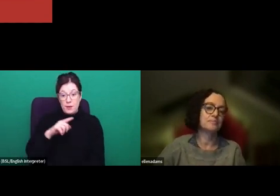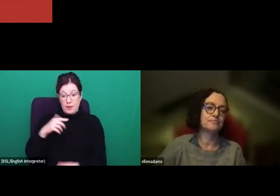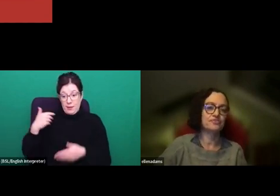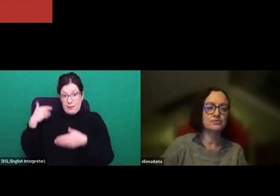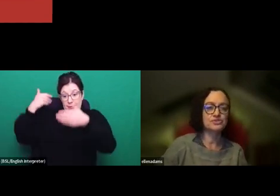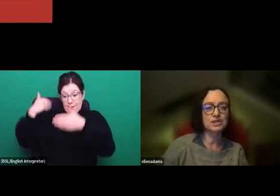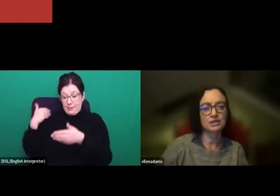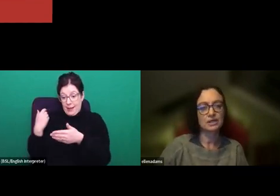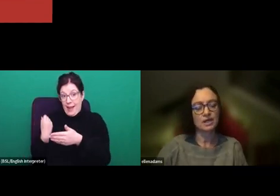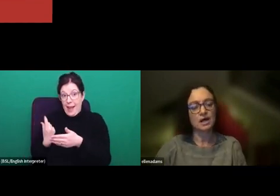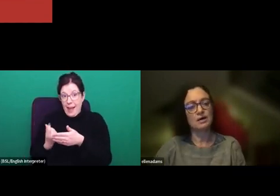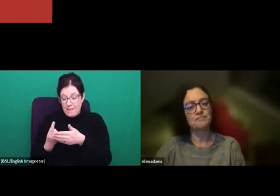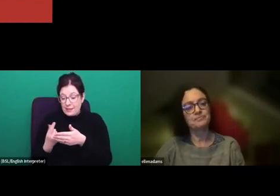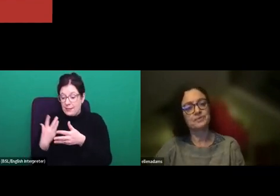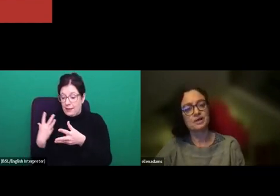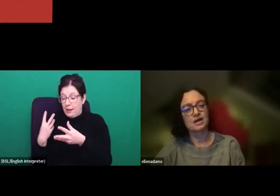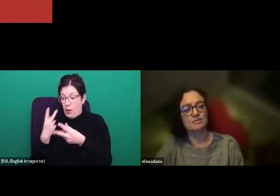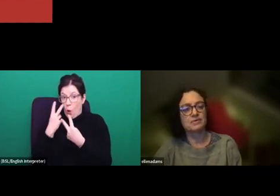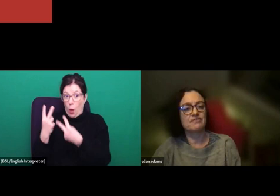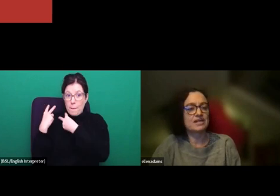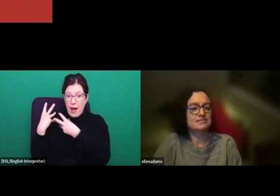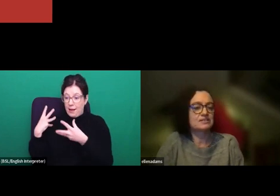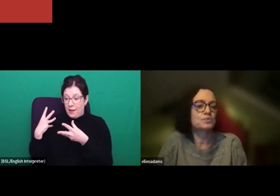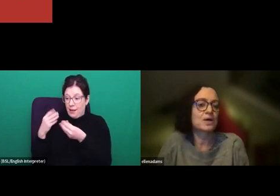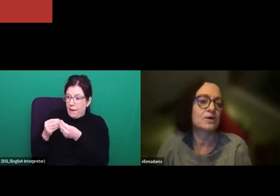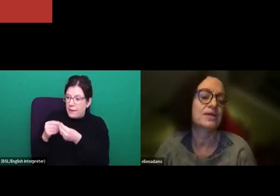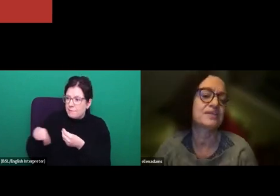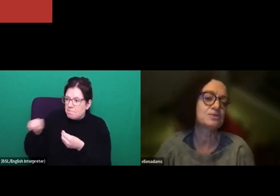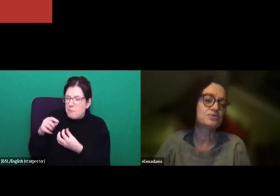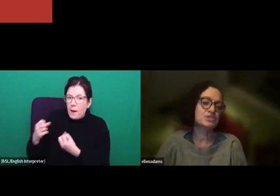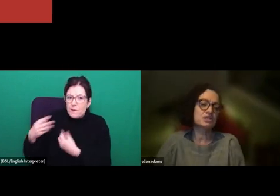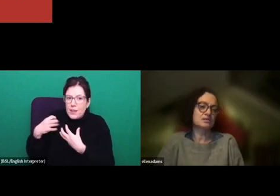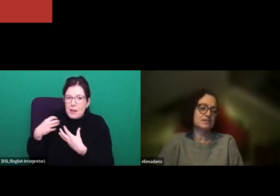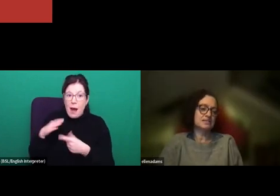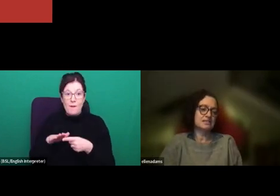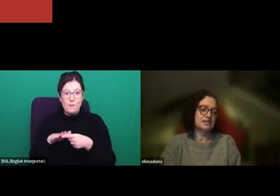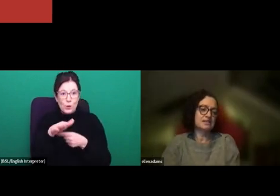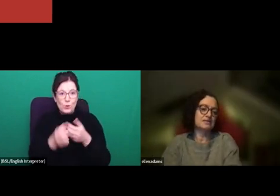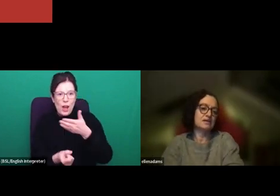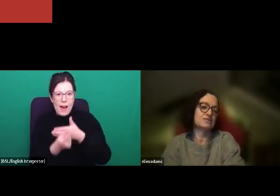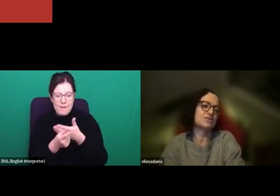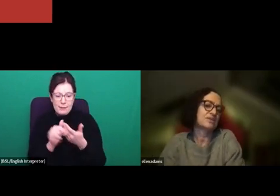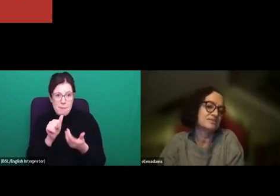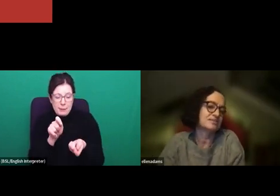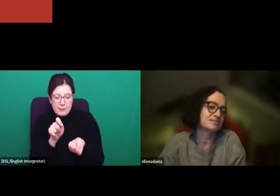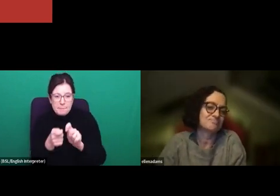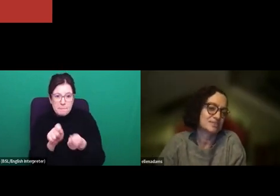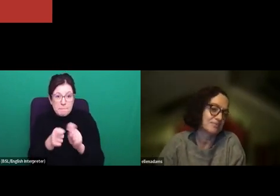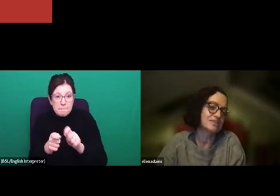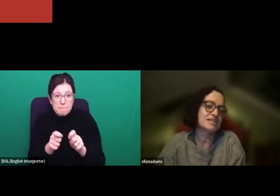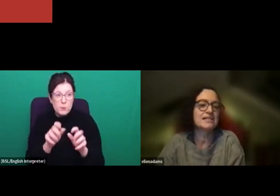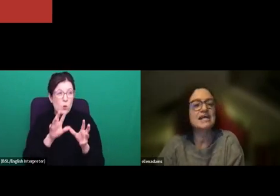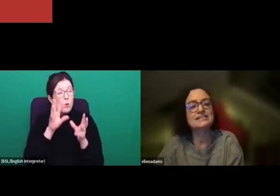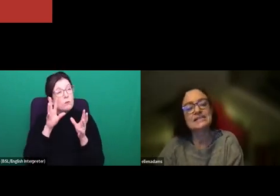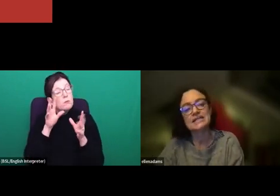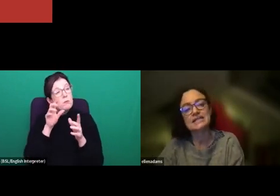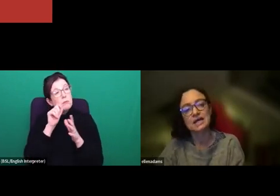inform future events as well. And this all started in